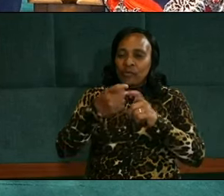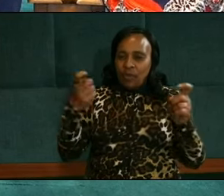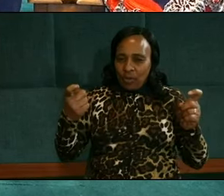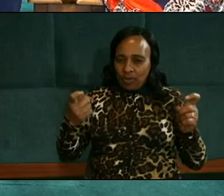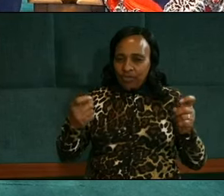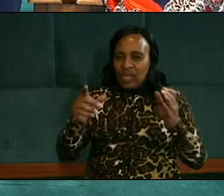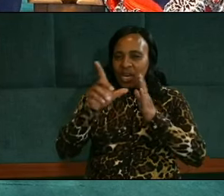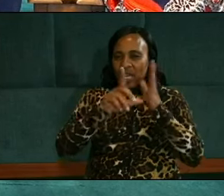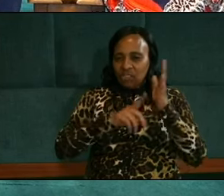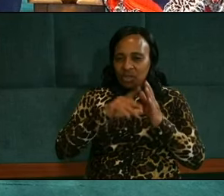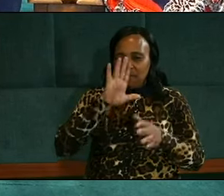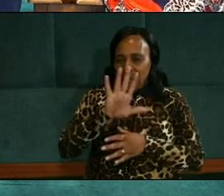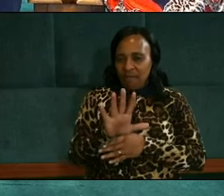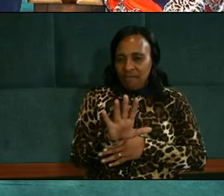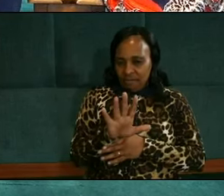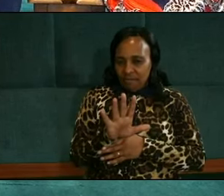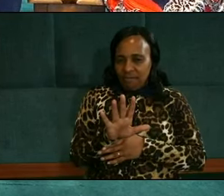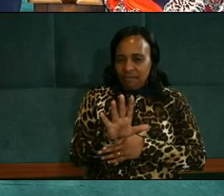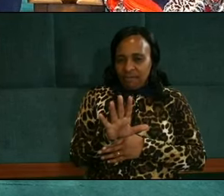From lesson